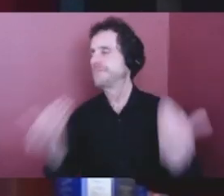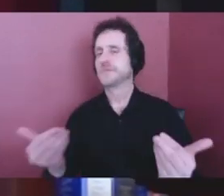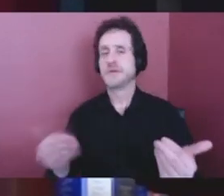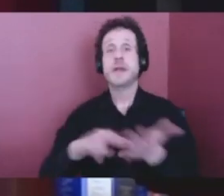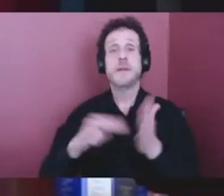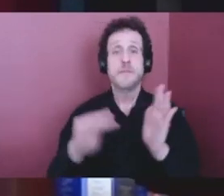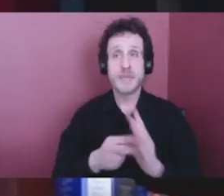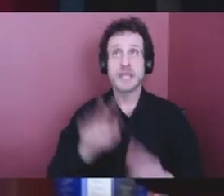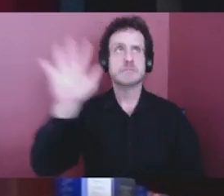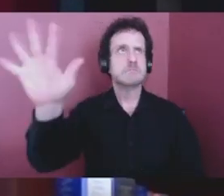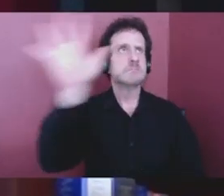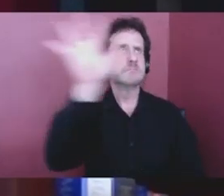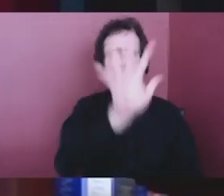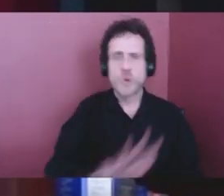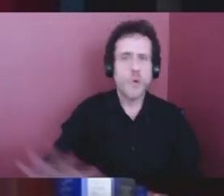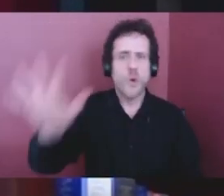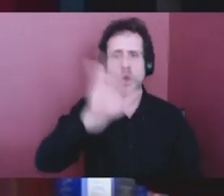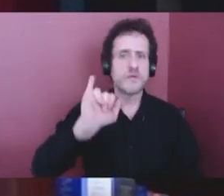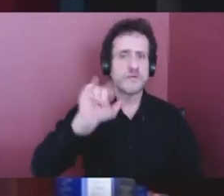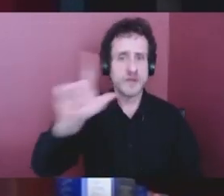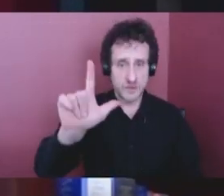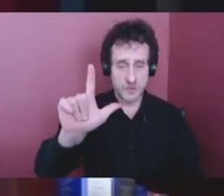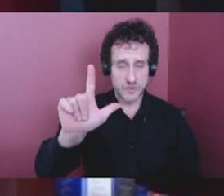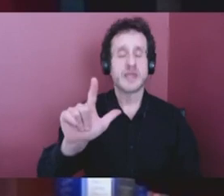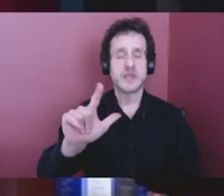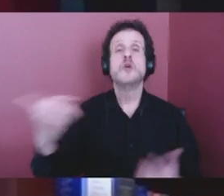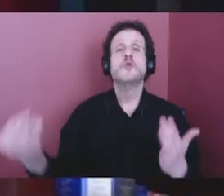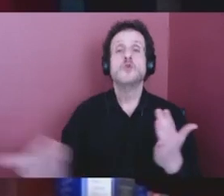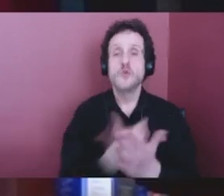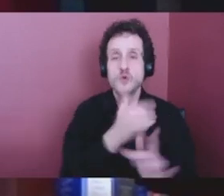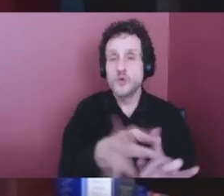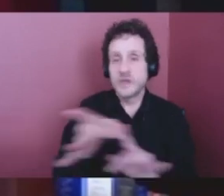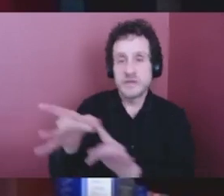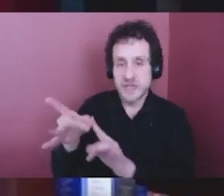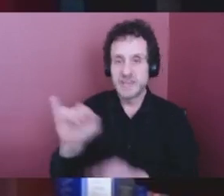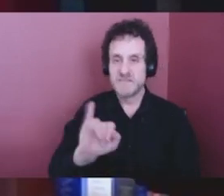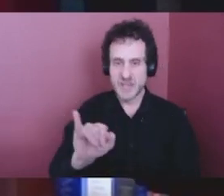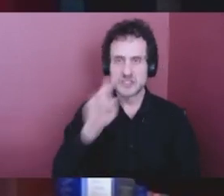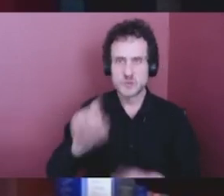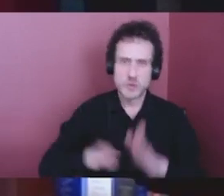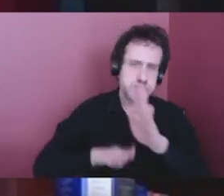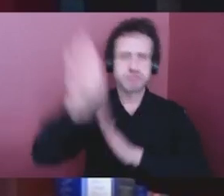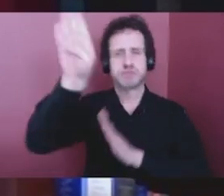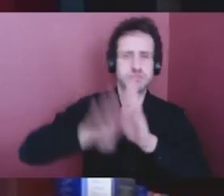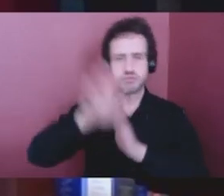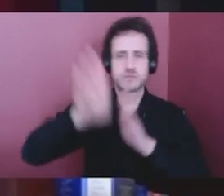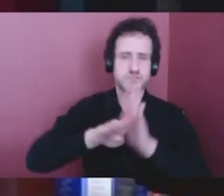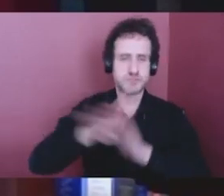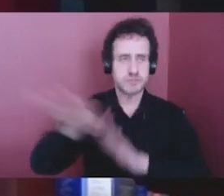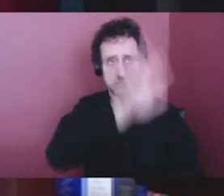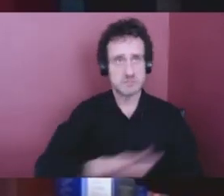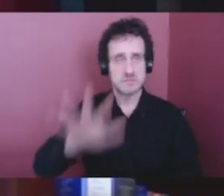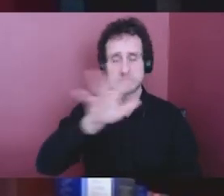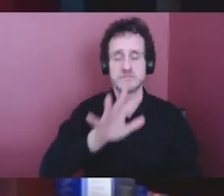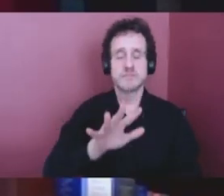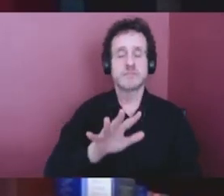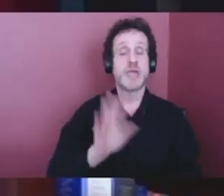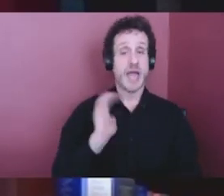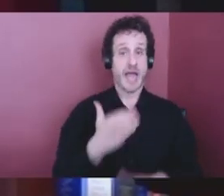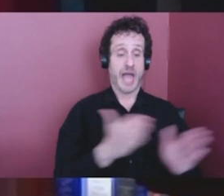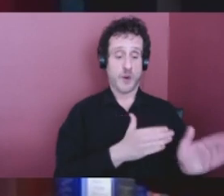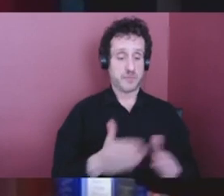every one of our 4 regions. That's why the Restore Illinois plan gradually